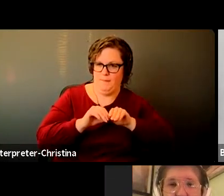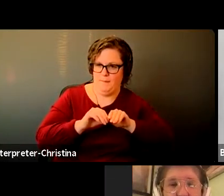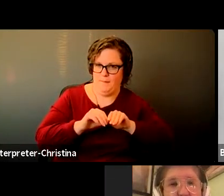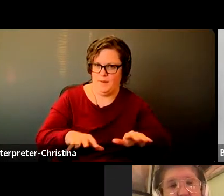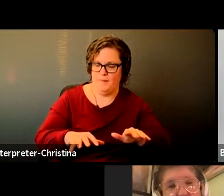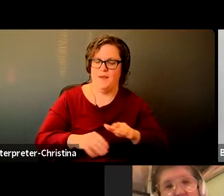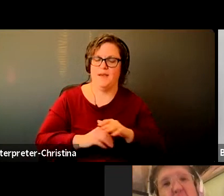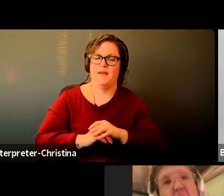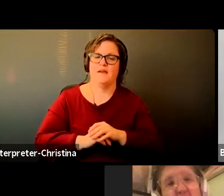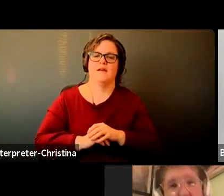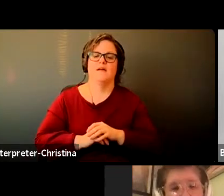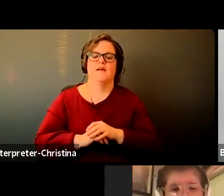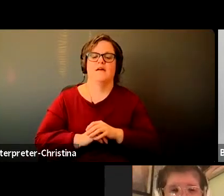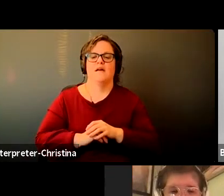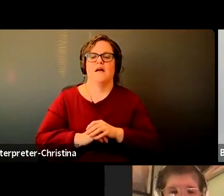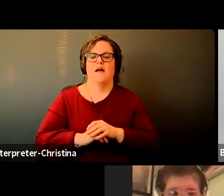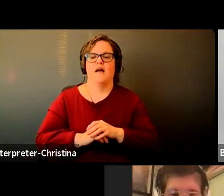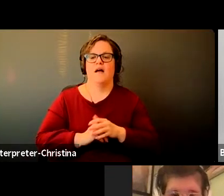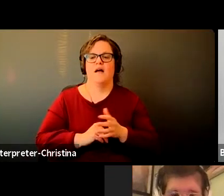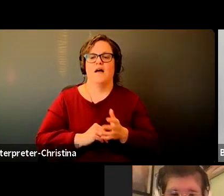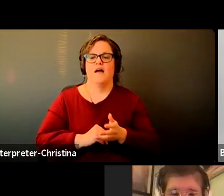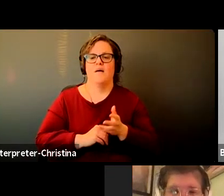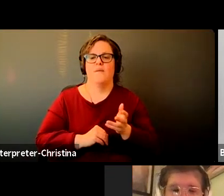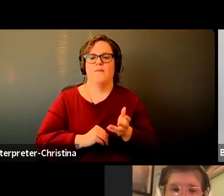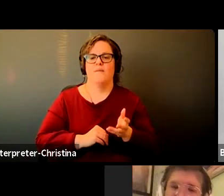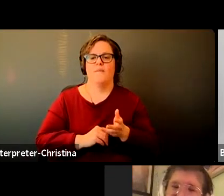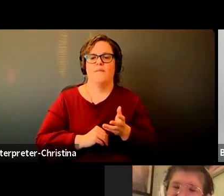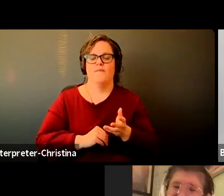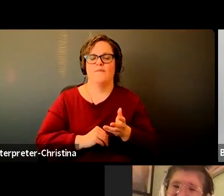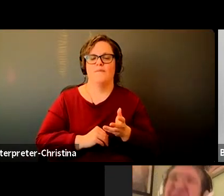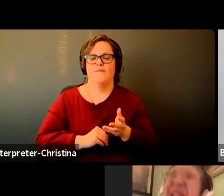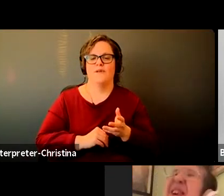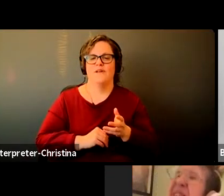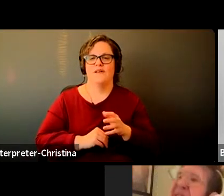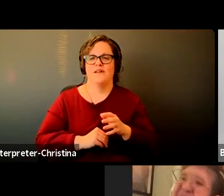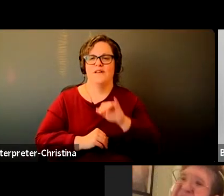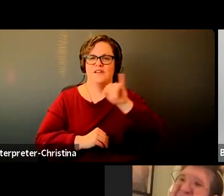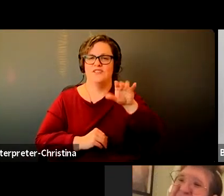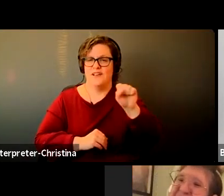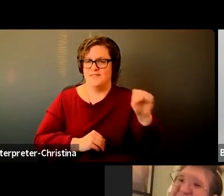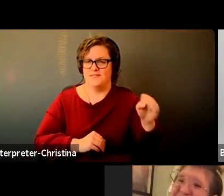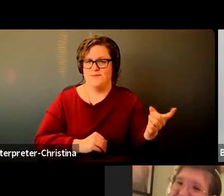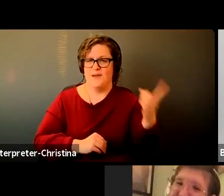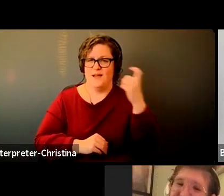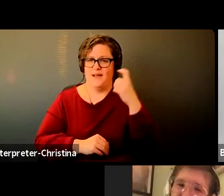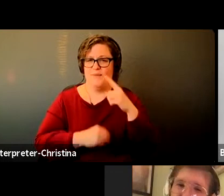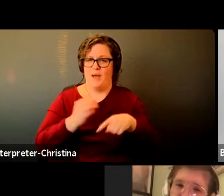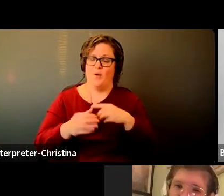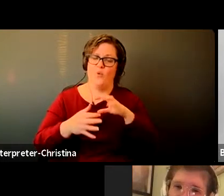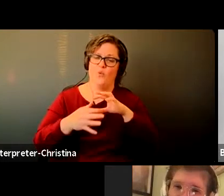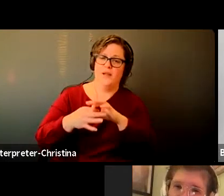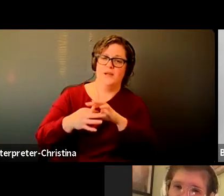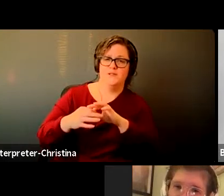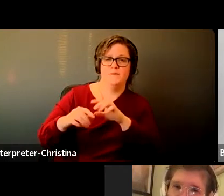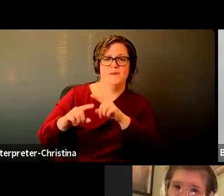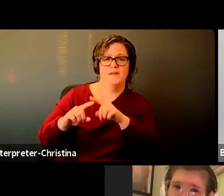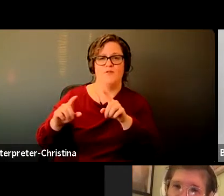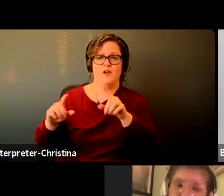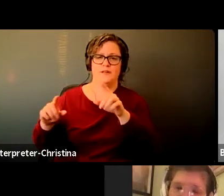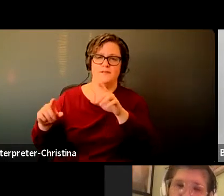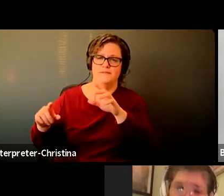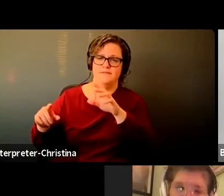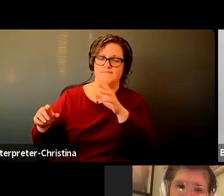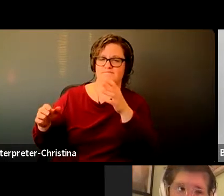then in terms of the relationship, the relationship to the institution, I mean, I think that hasn't quite